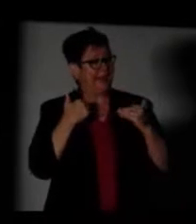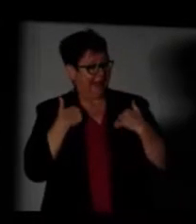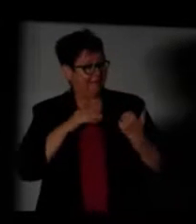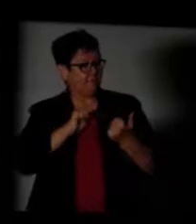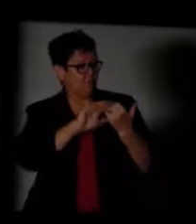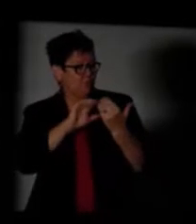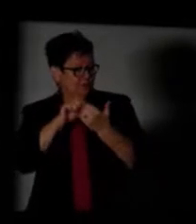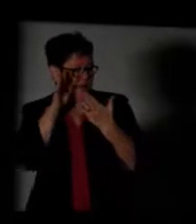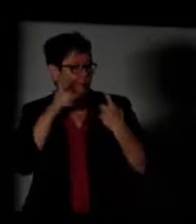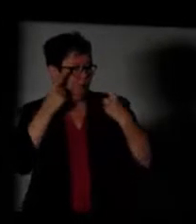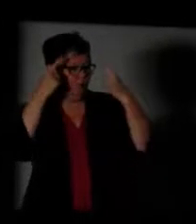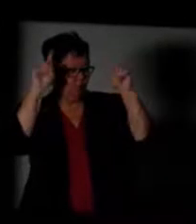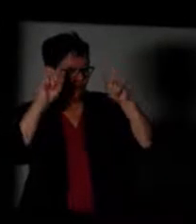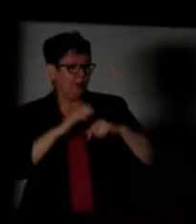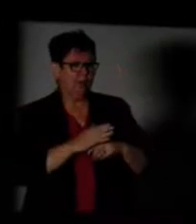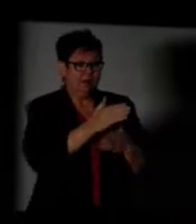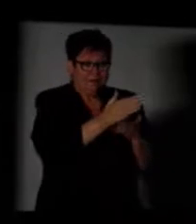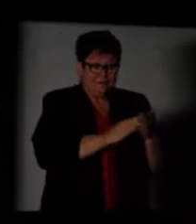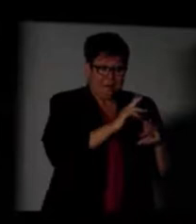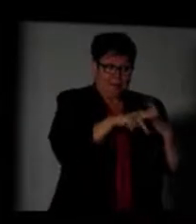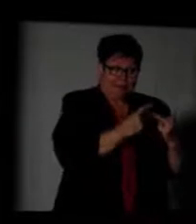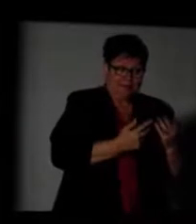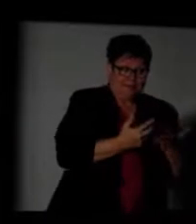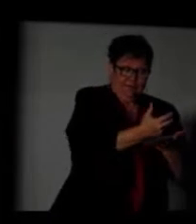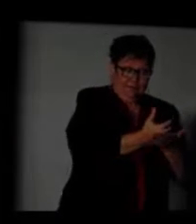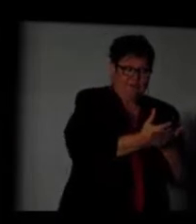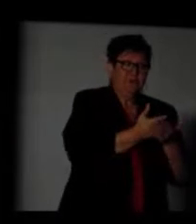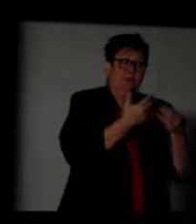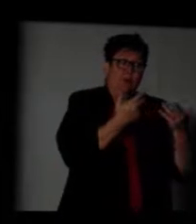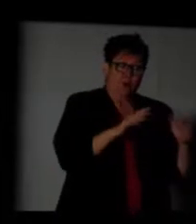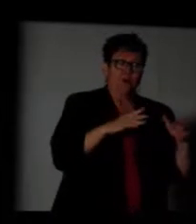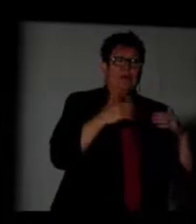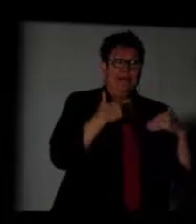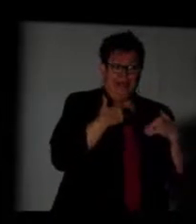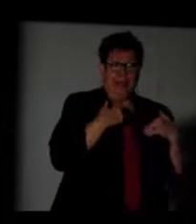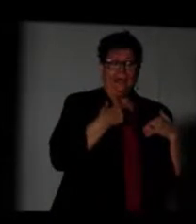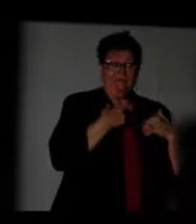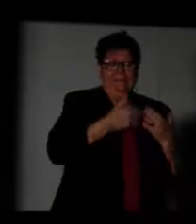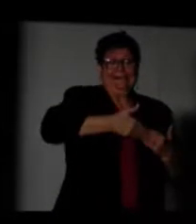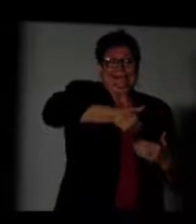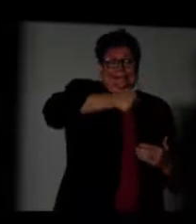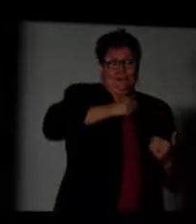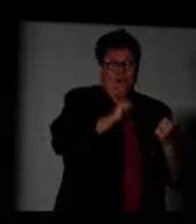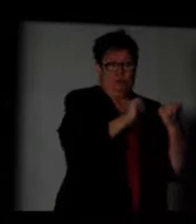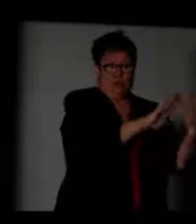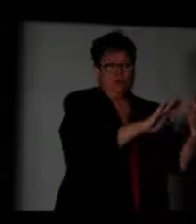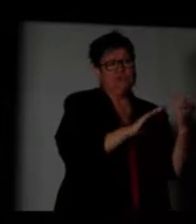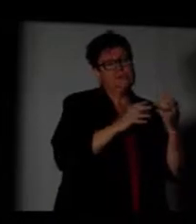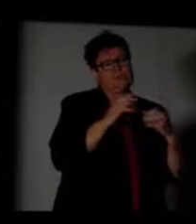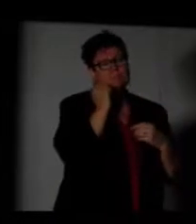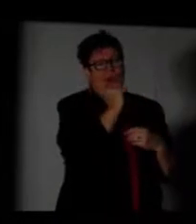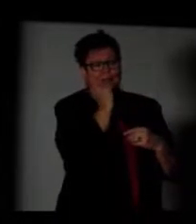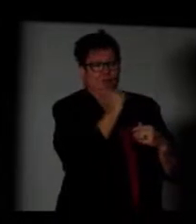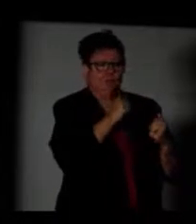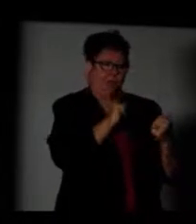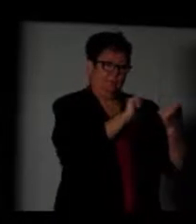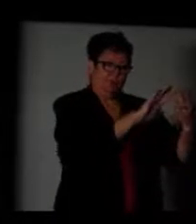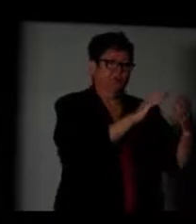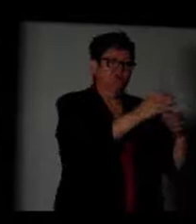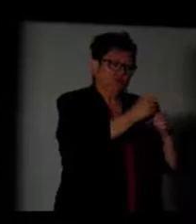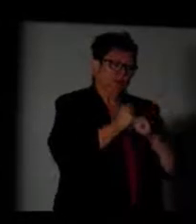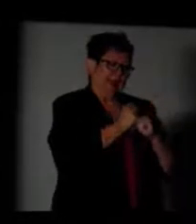some types of collection, I would say there are already practical approaches available, technically practical approaches to obtaining